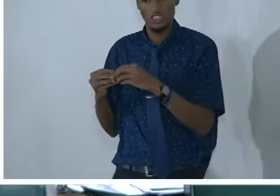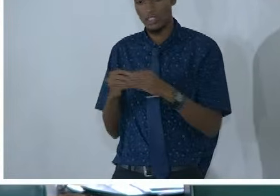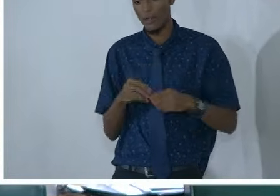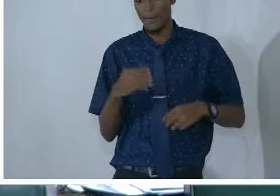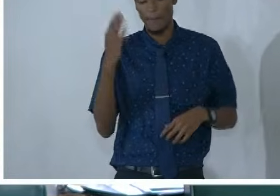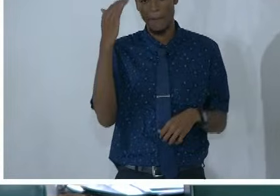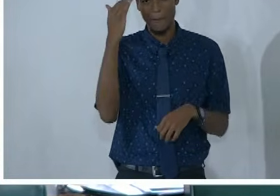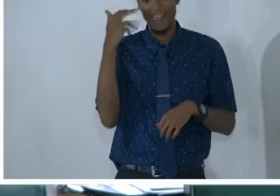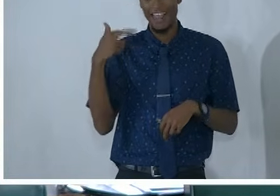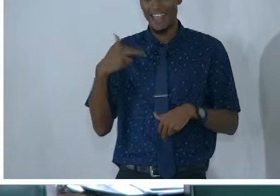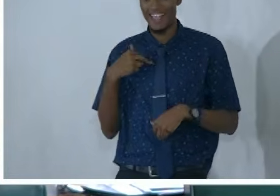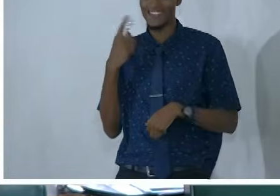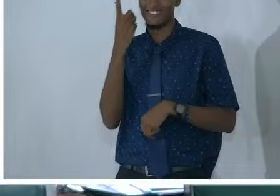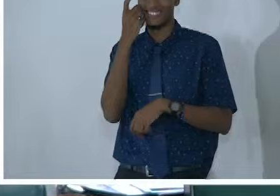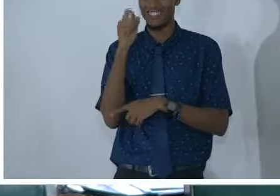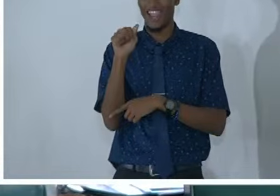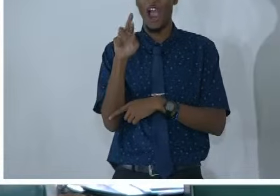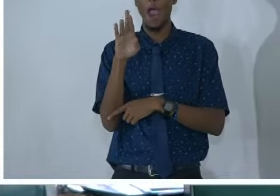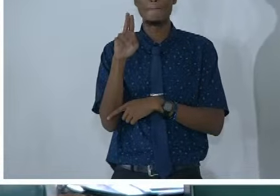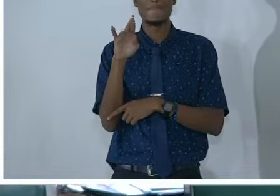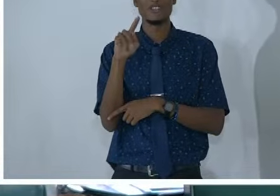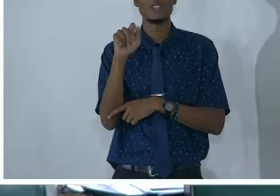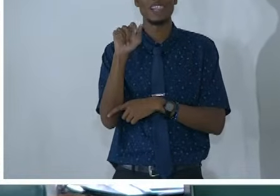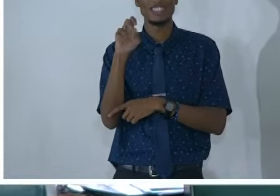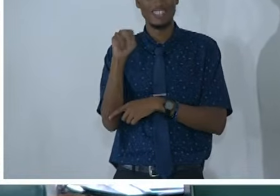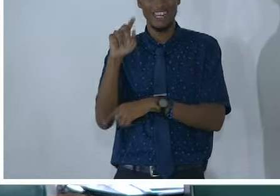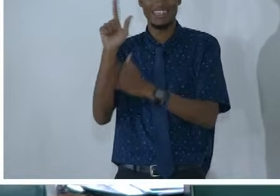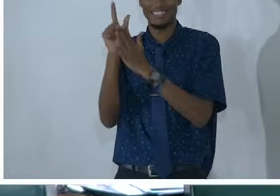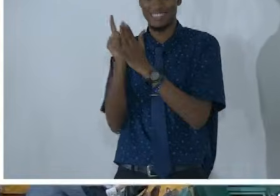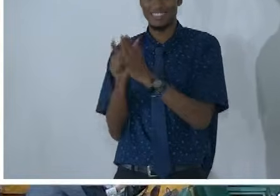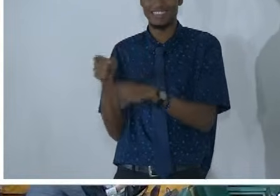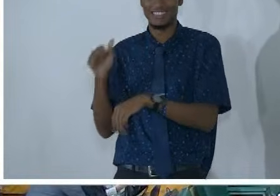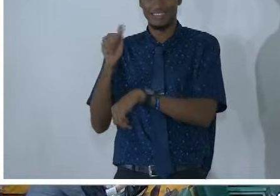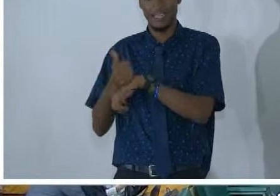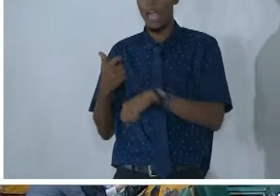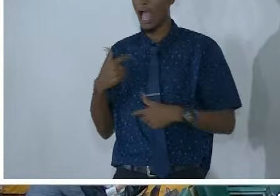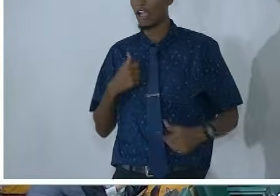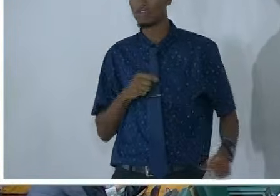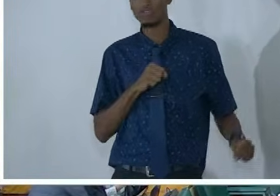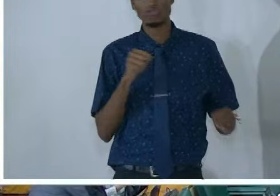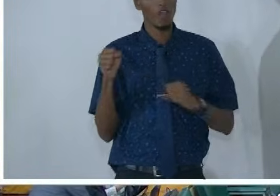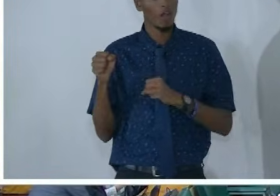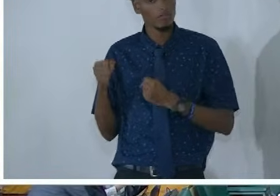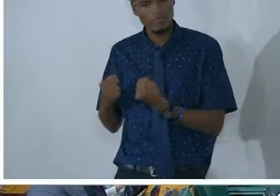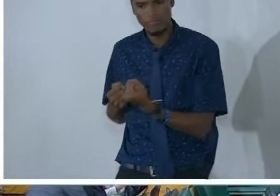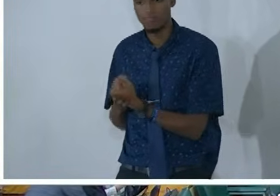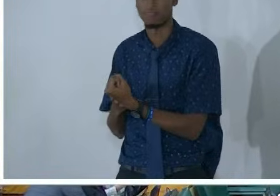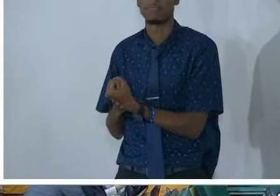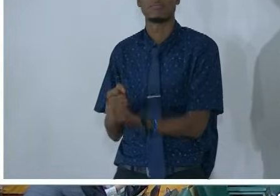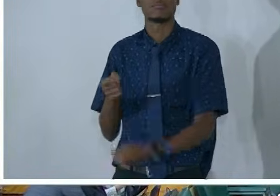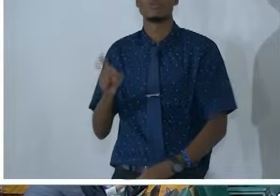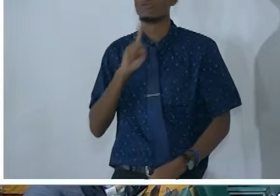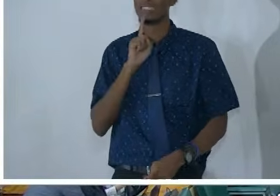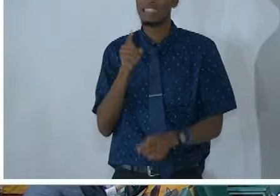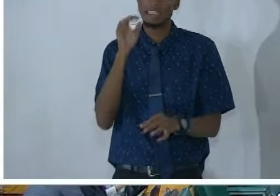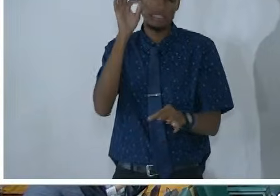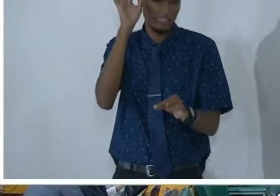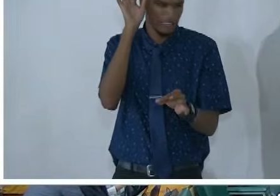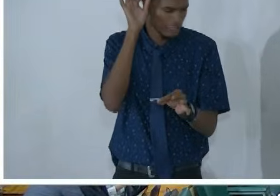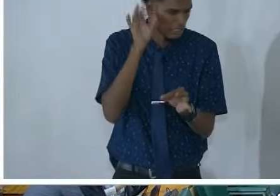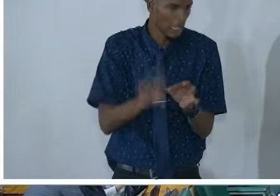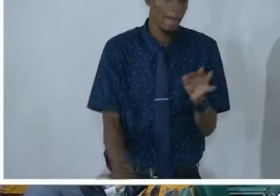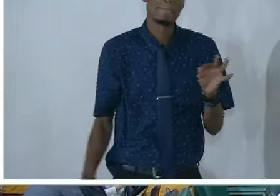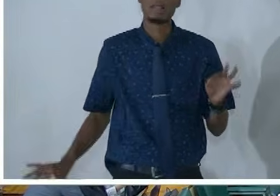arbitration legislation was brought here a few years ago, I strongly endorsed it as a simple and coherent